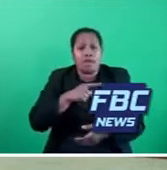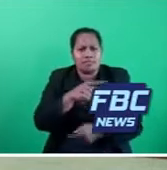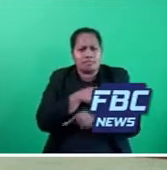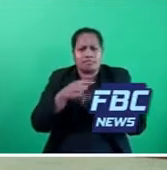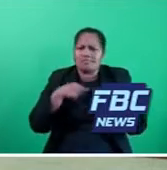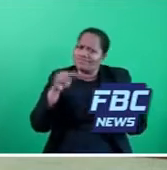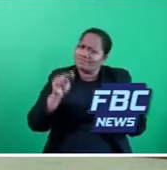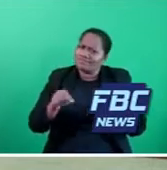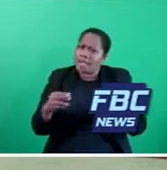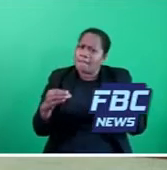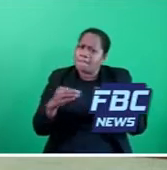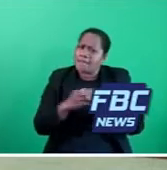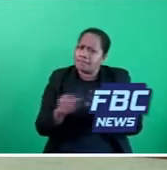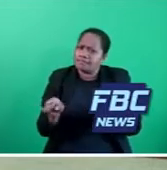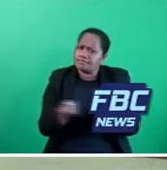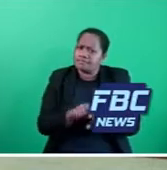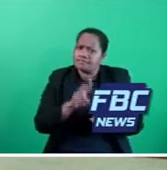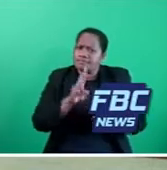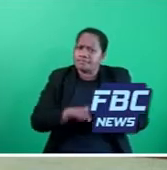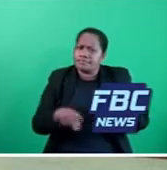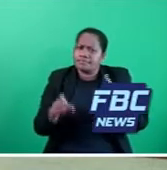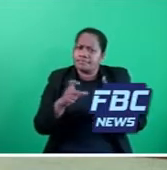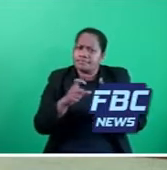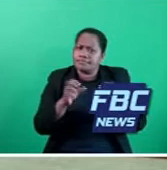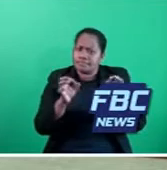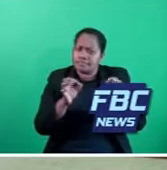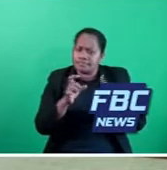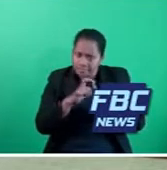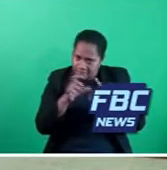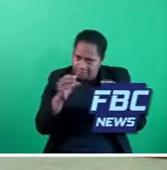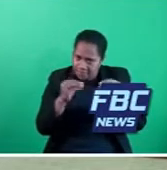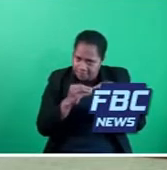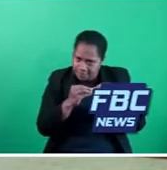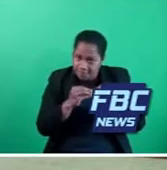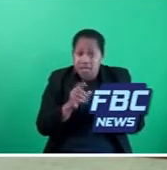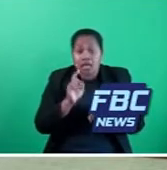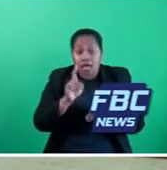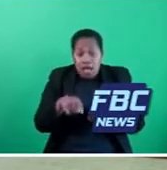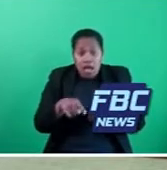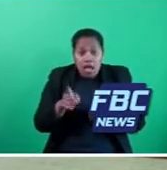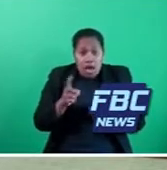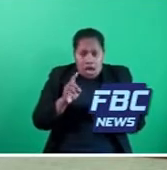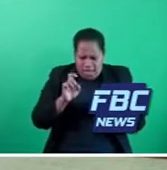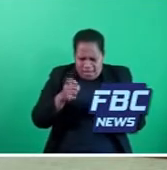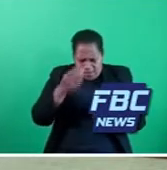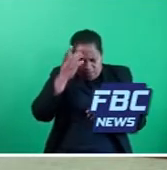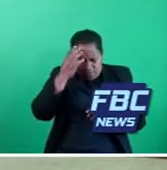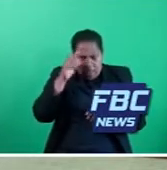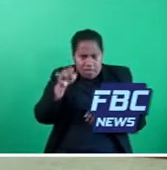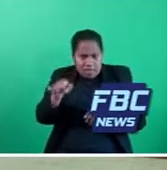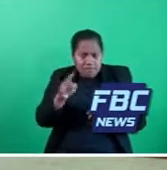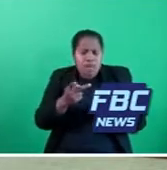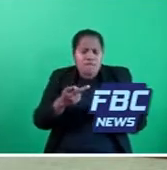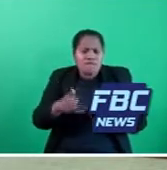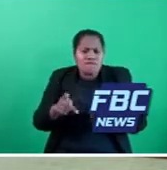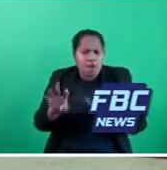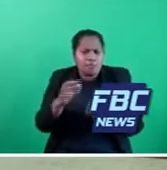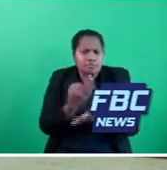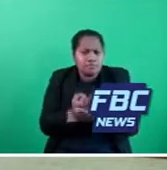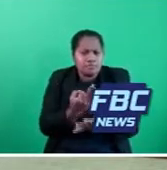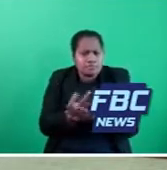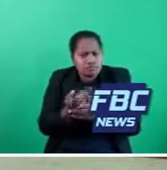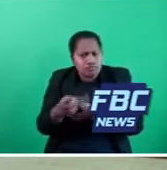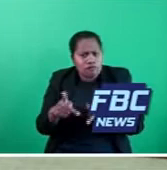like FDB. And on the other side, if we take into consideration the performance, financial performance of